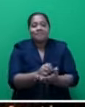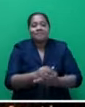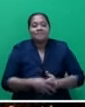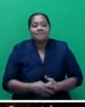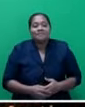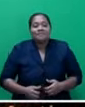Thank you.